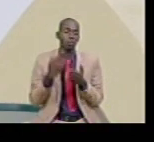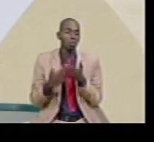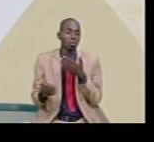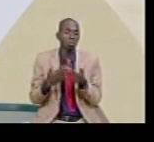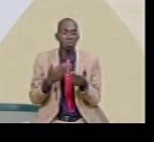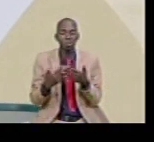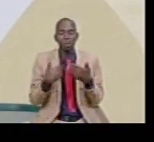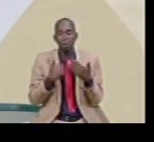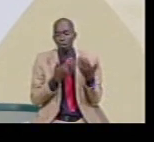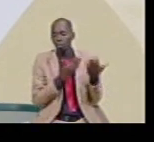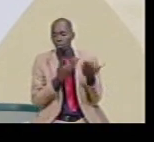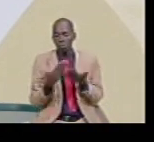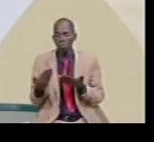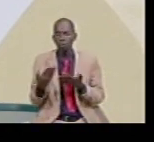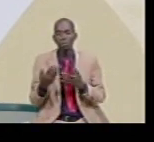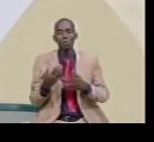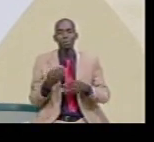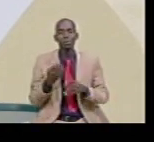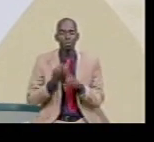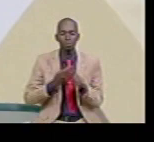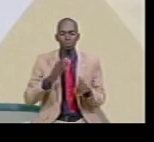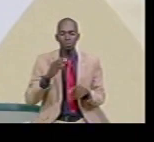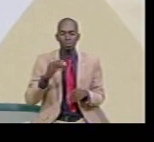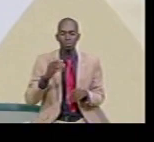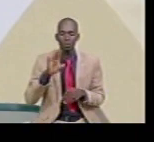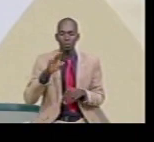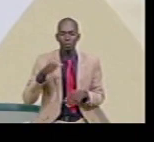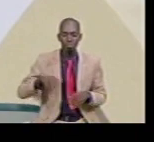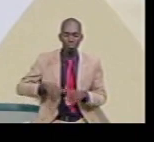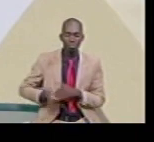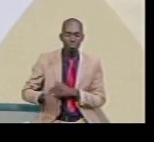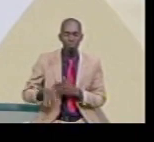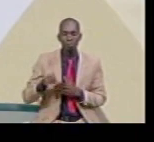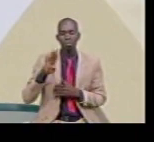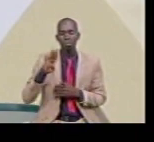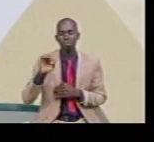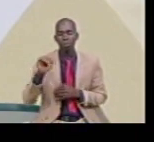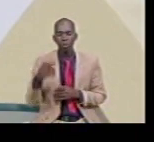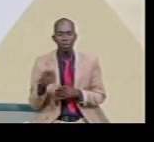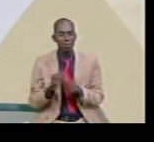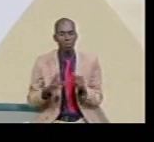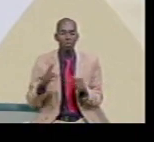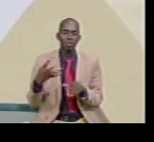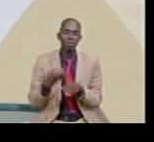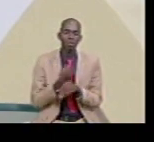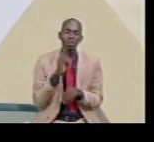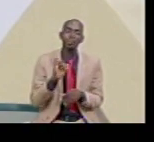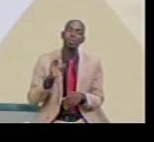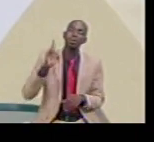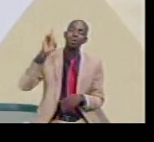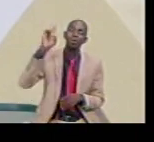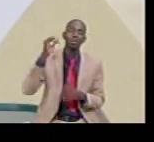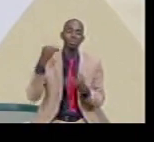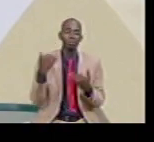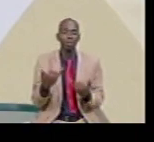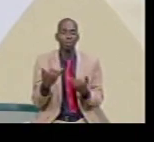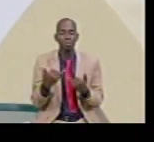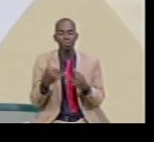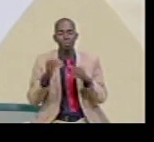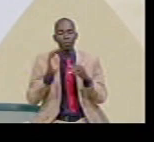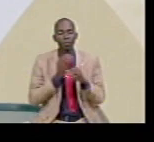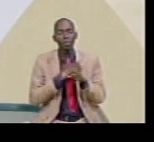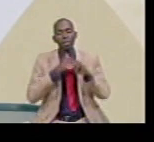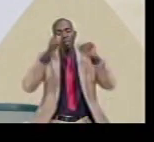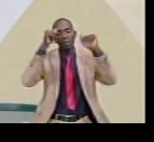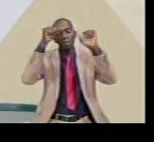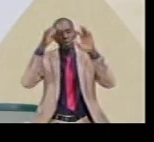purse, and you bring out what you brought to offer to the Lord. Let's raise it all. Our Father, we thank you for